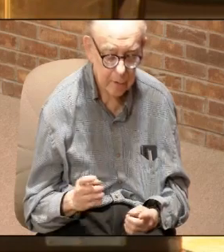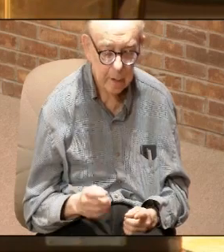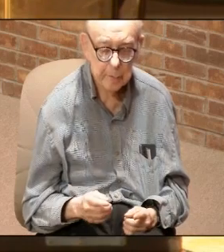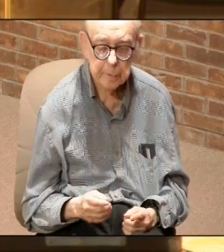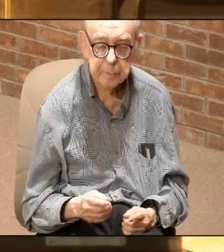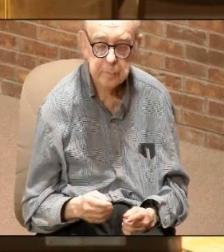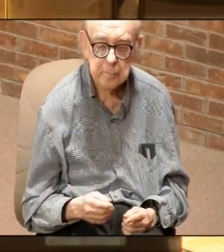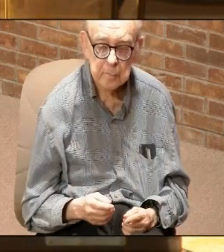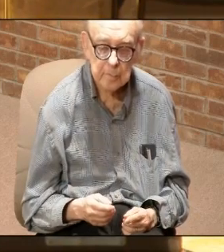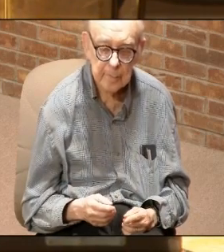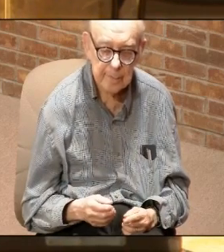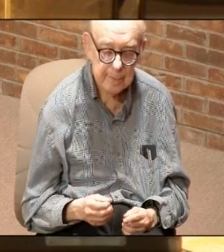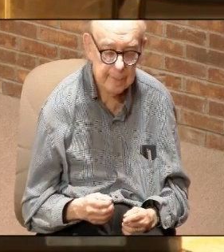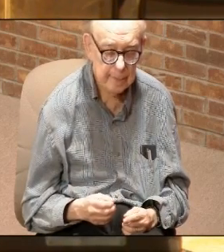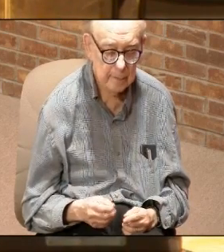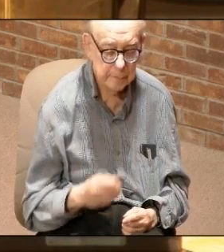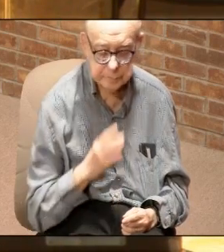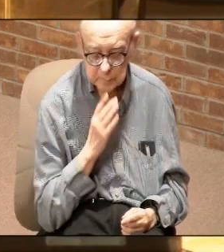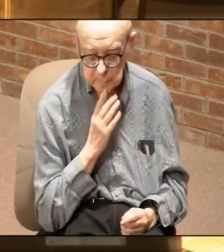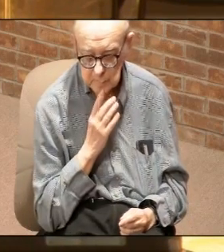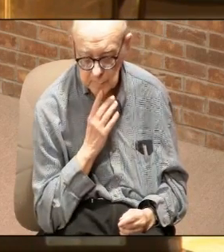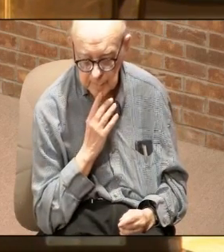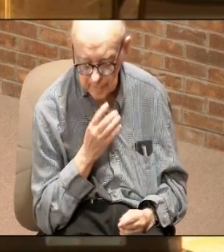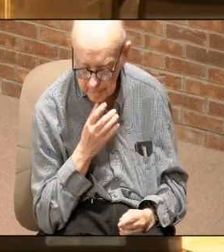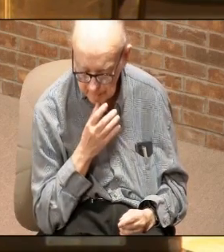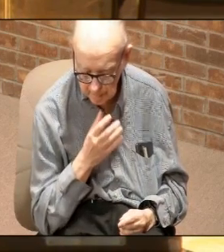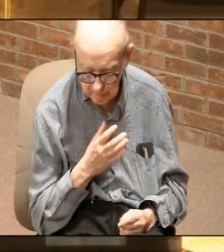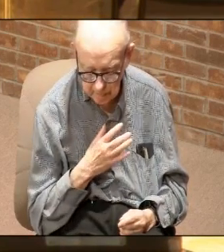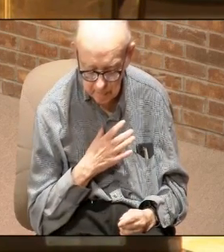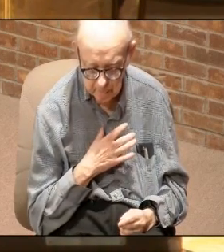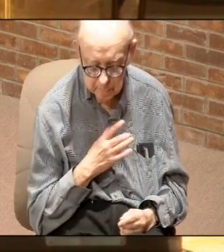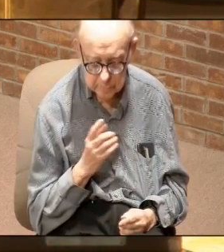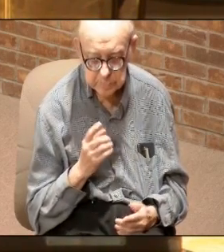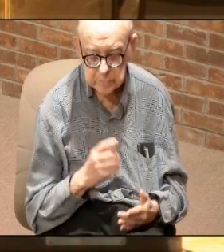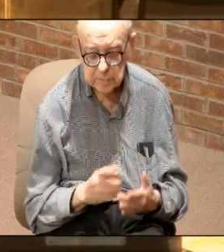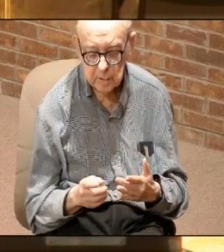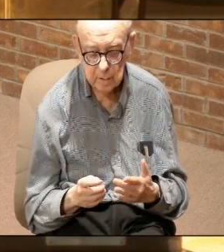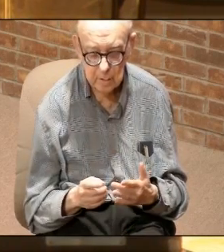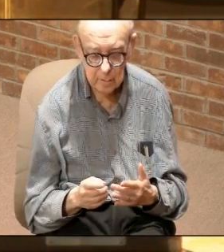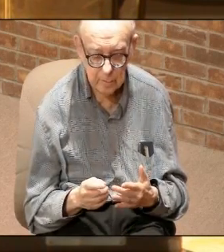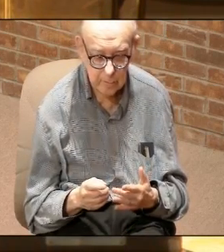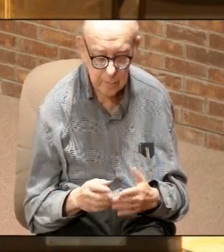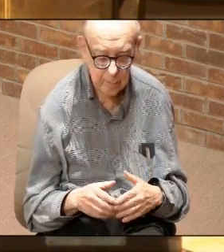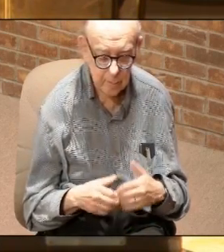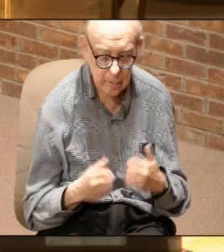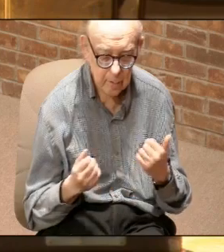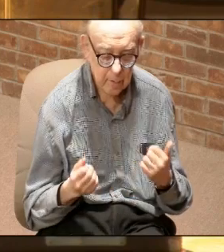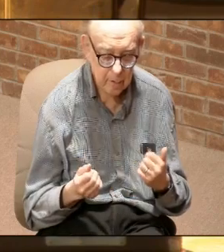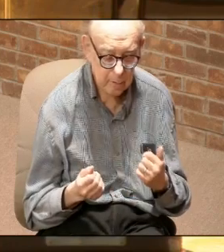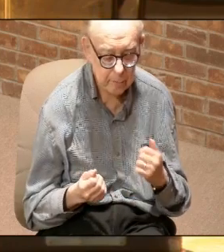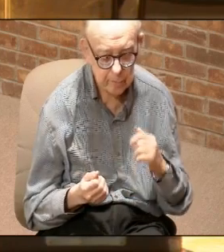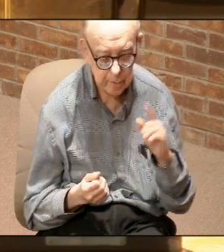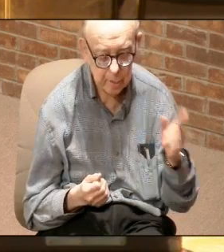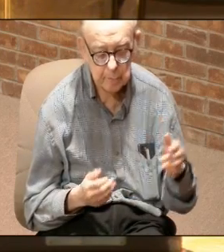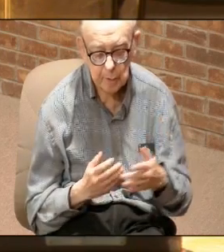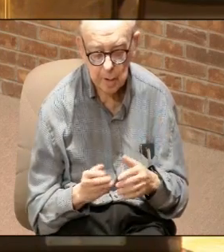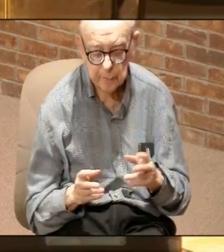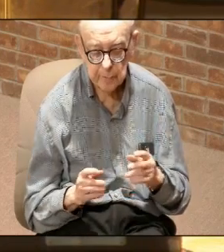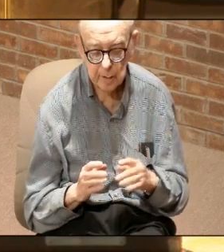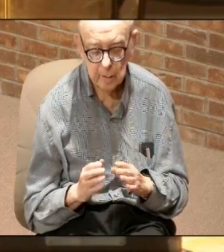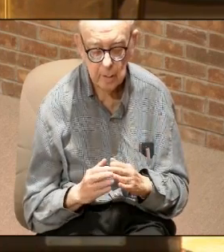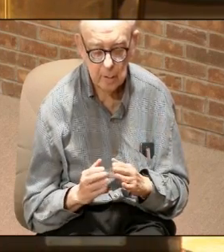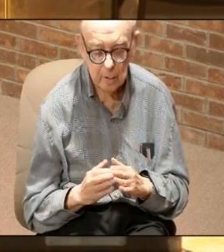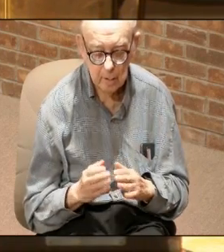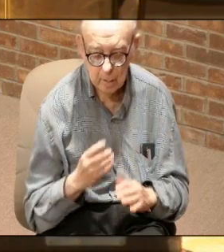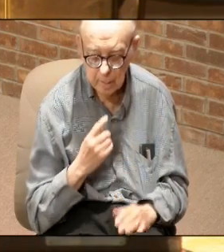that's going on. I was talking to a lady this week who lives over on the other side of town, and